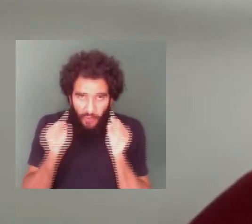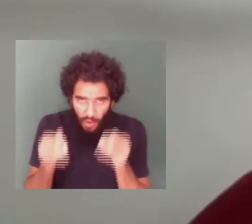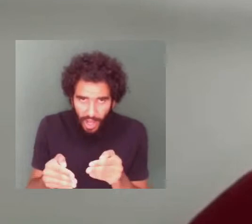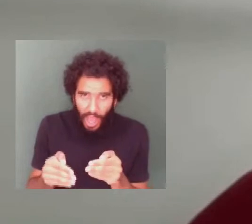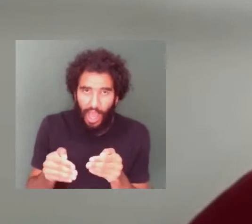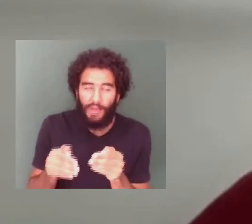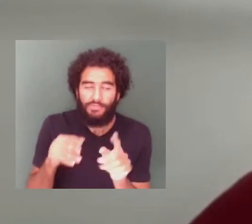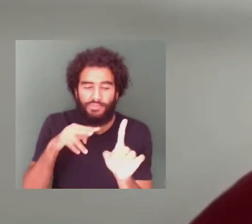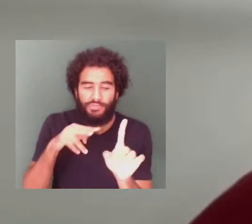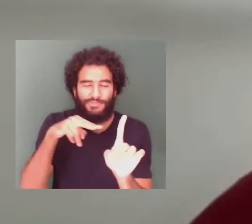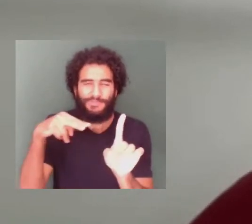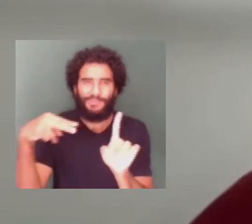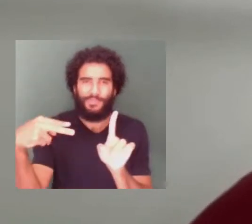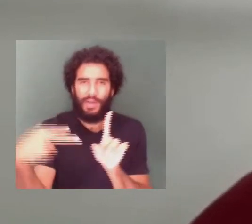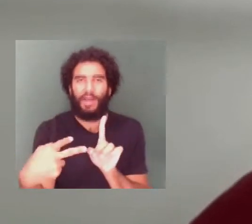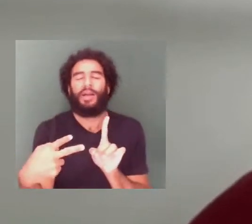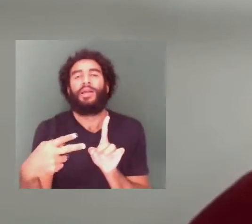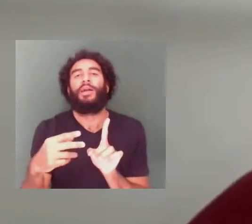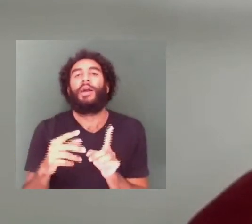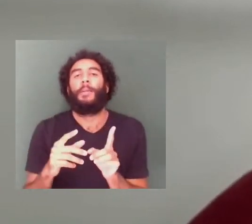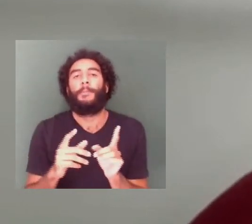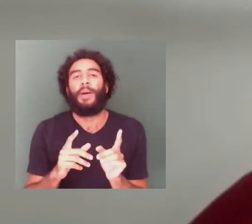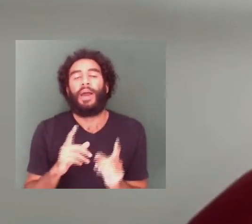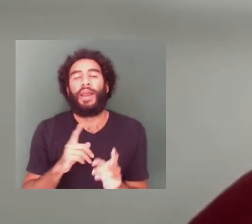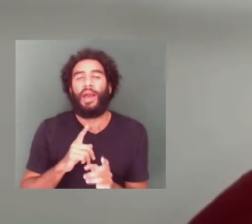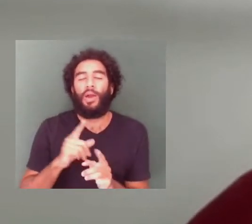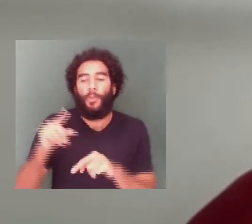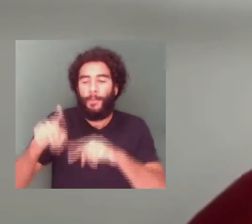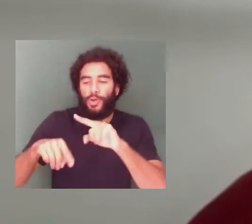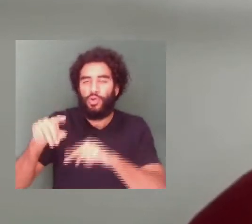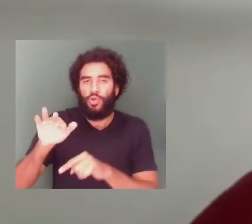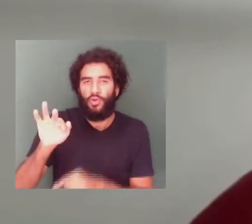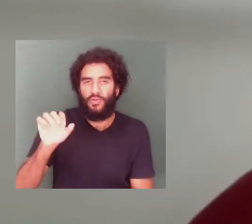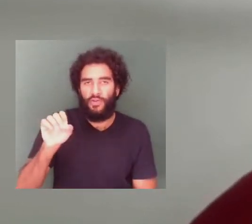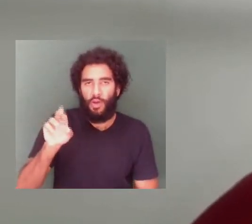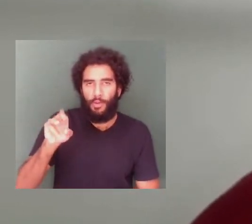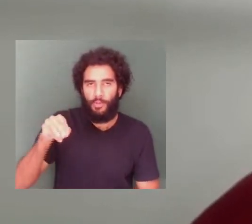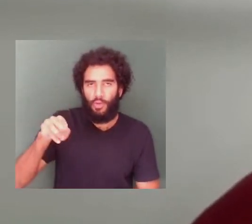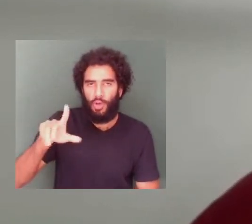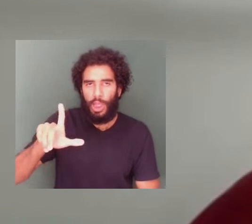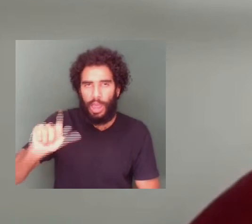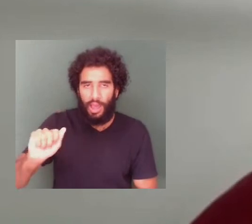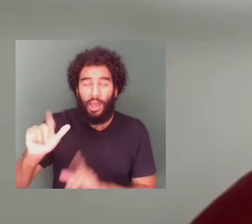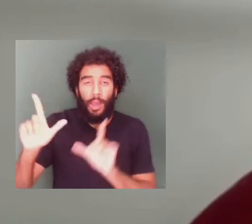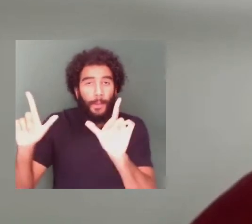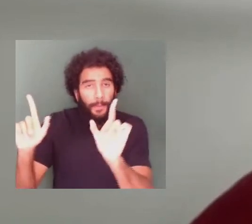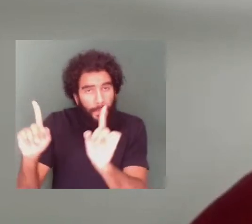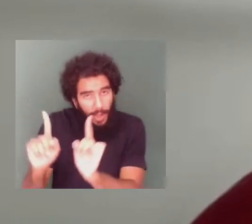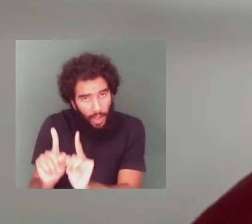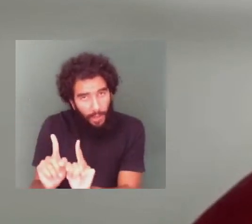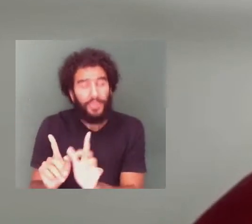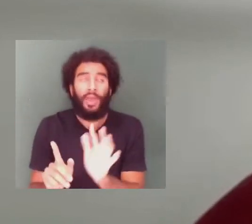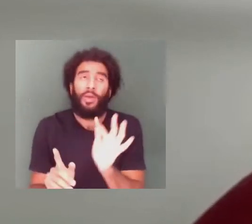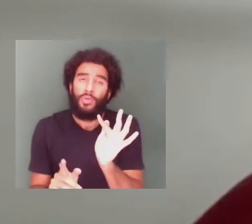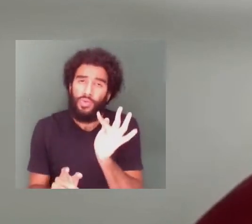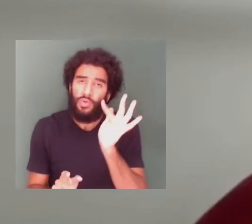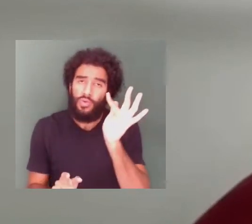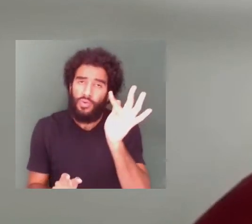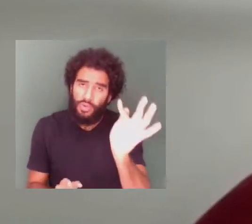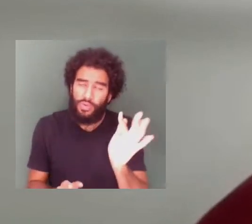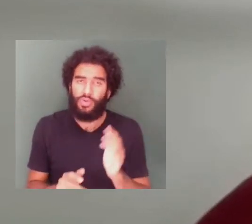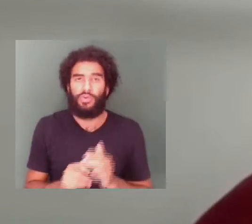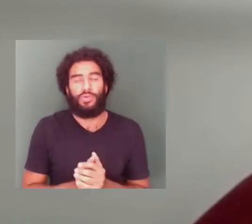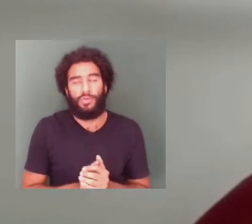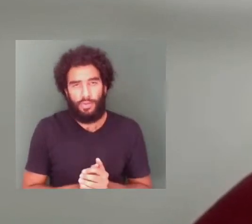foreseeable future, I think that we're going to always have a need for formula for some women. We want to keep minimizing that as